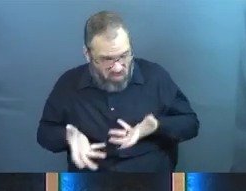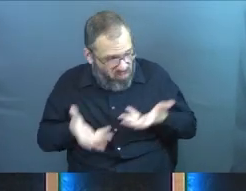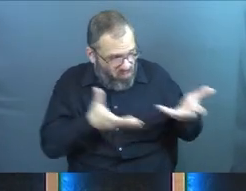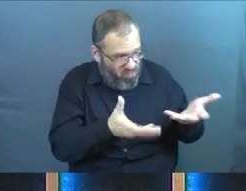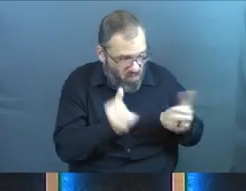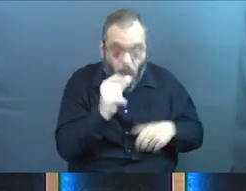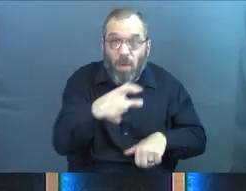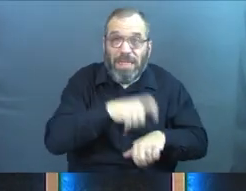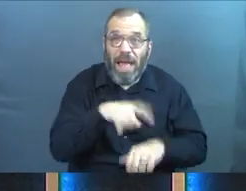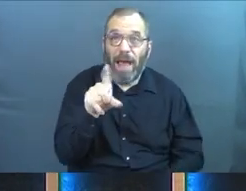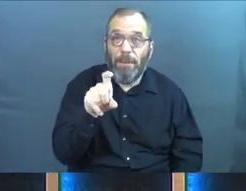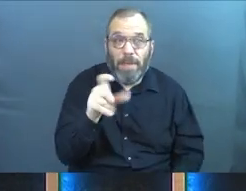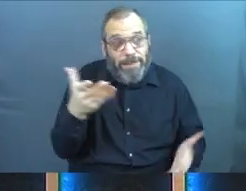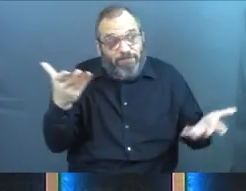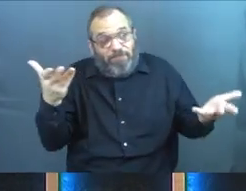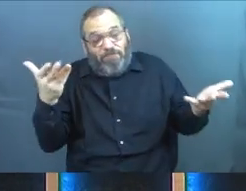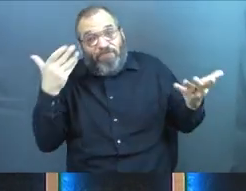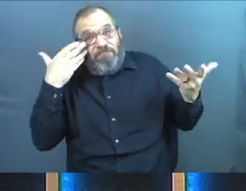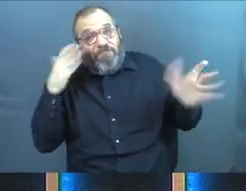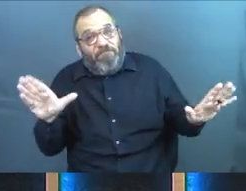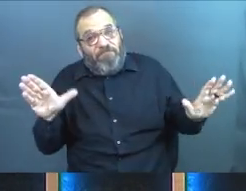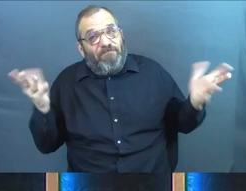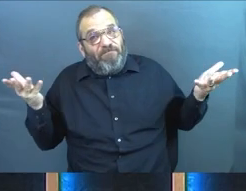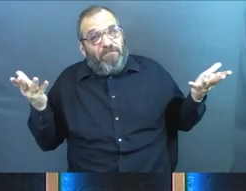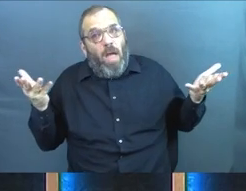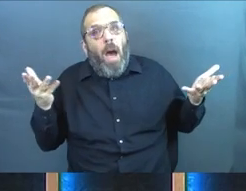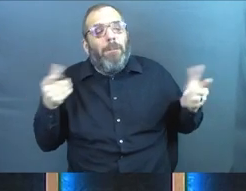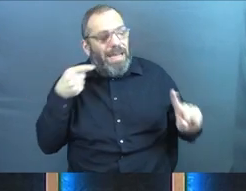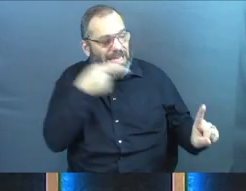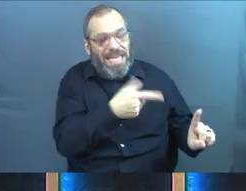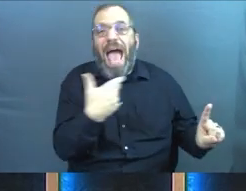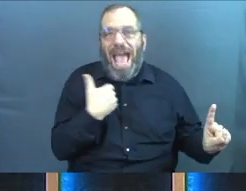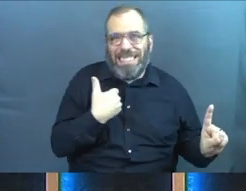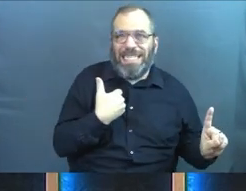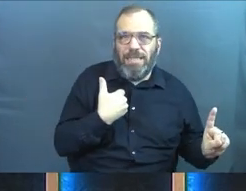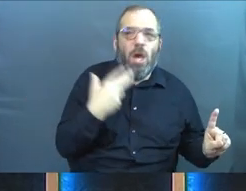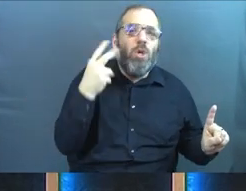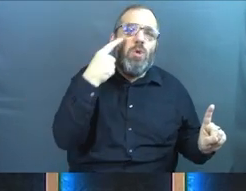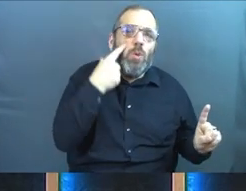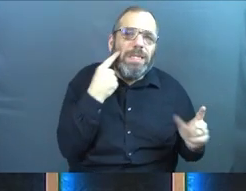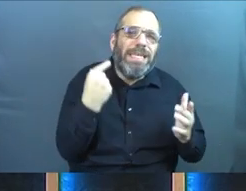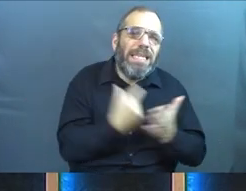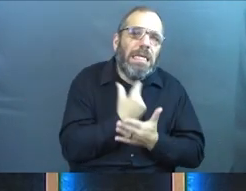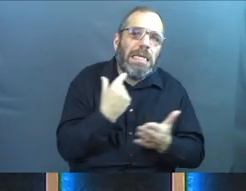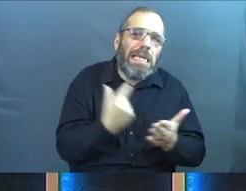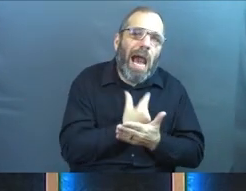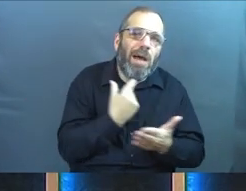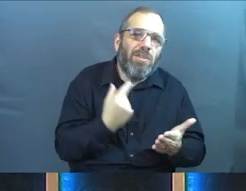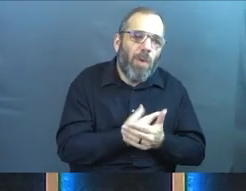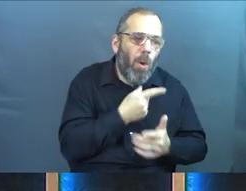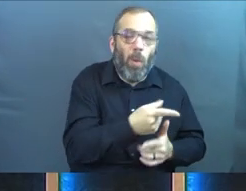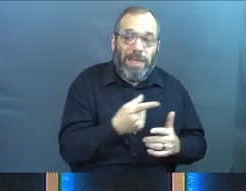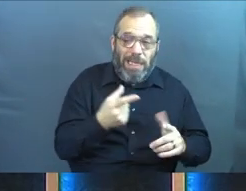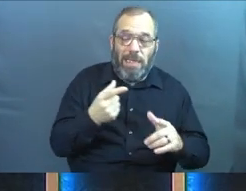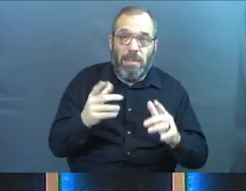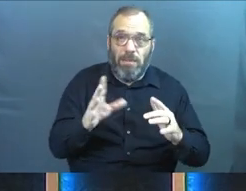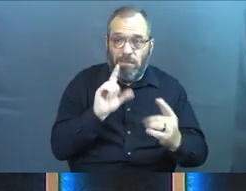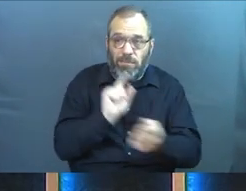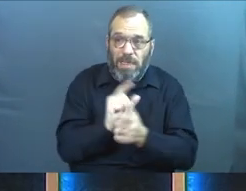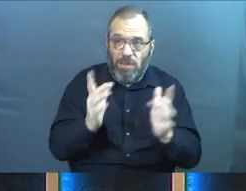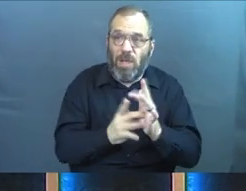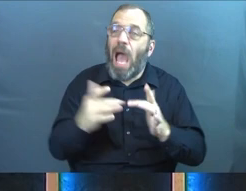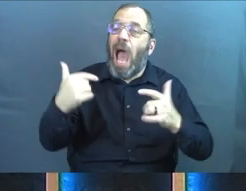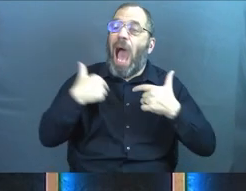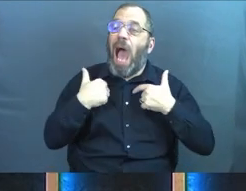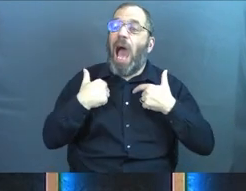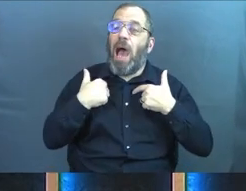the time? I don't know. But he gets it, and you're going to see that in the Gospels later on. By the time he gets to Jesus, he says,